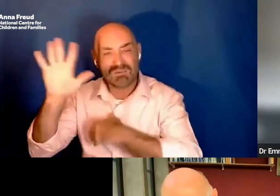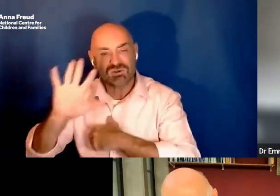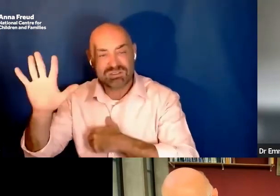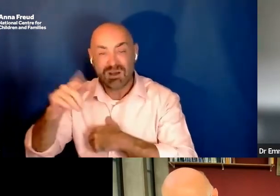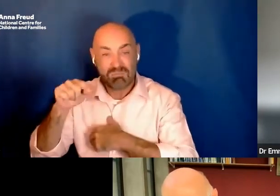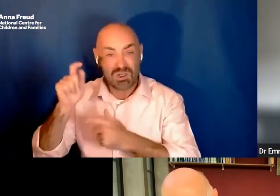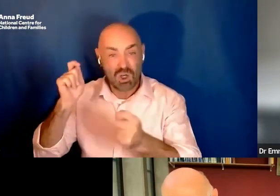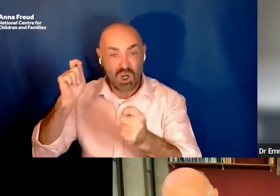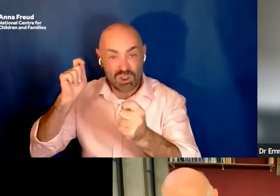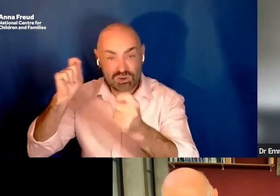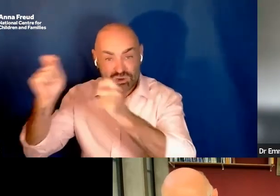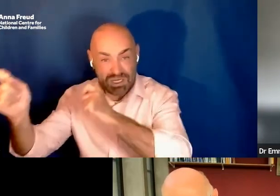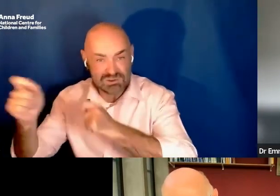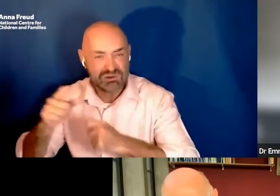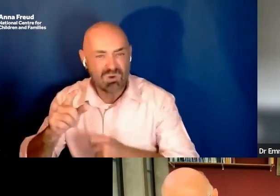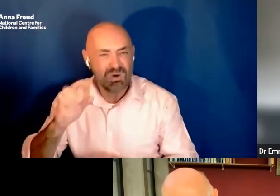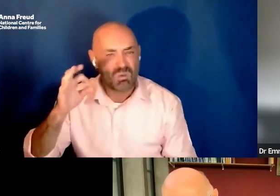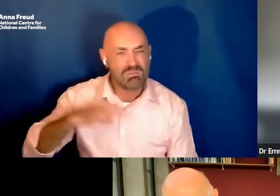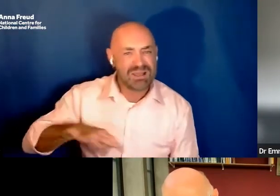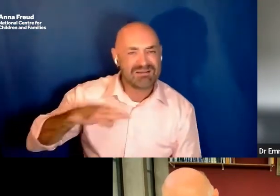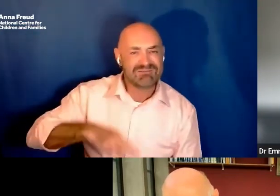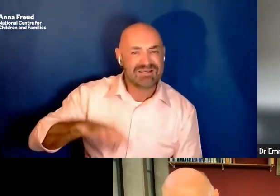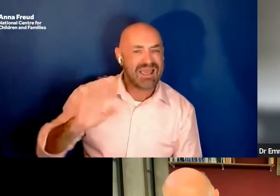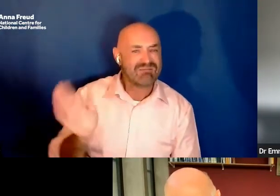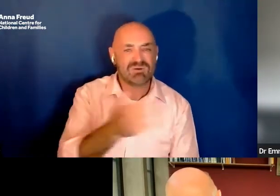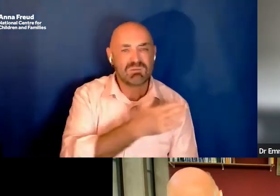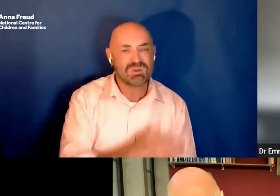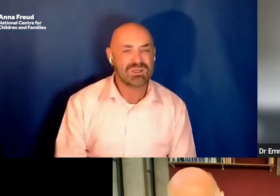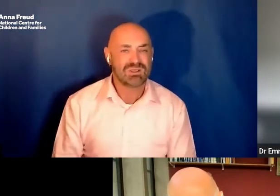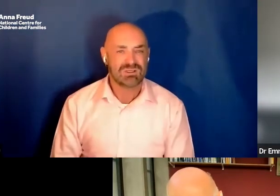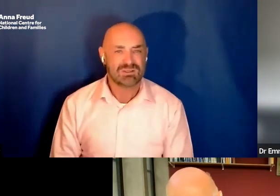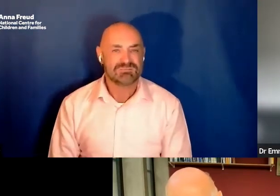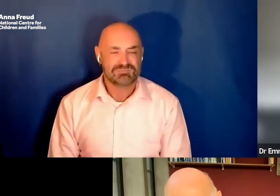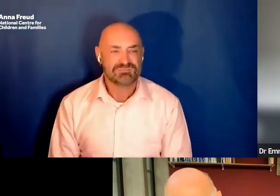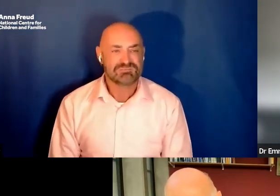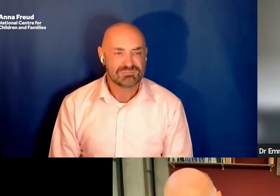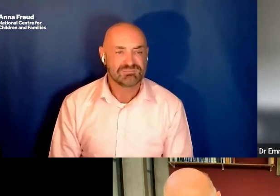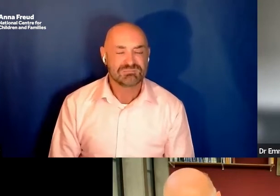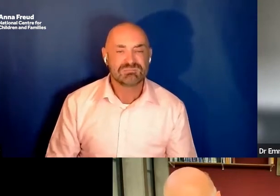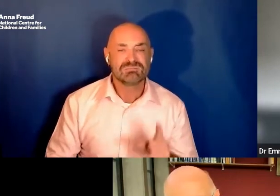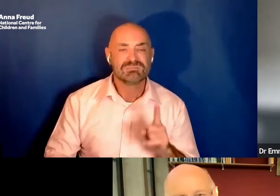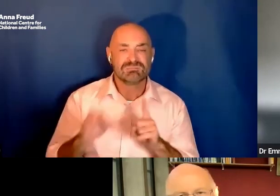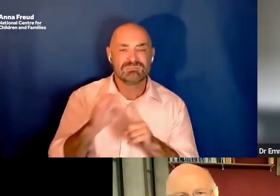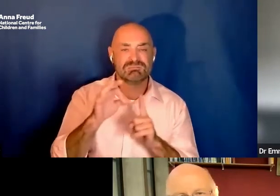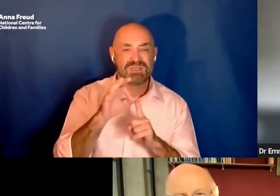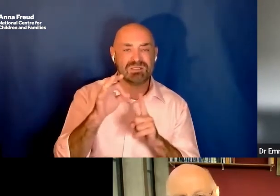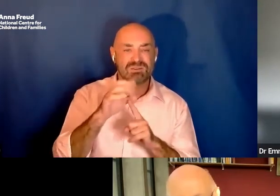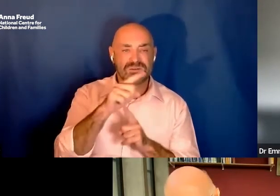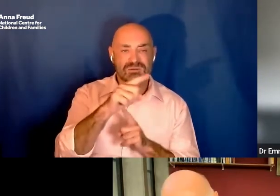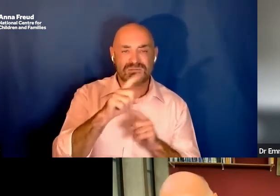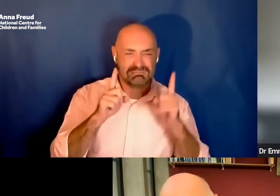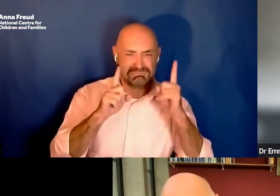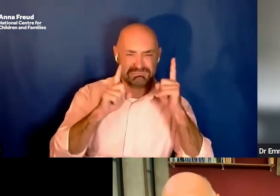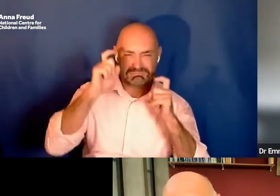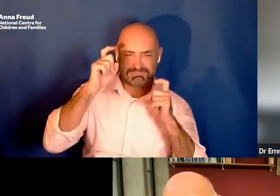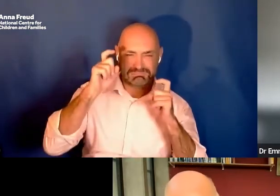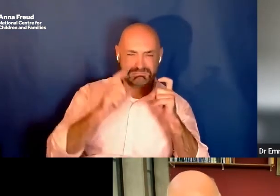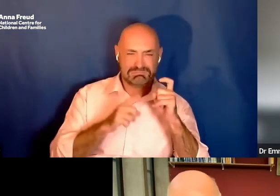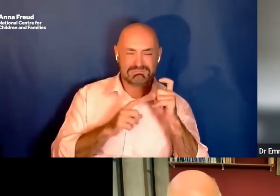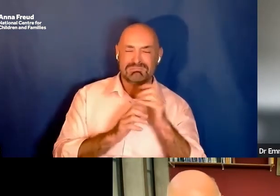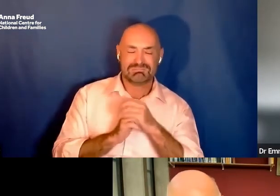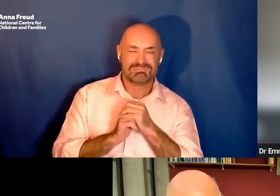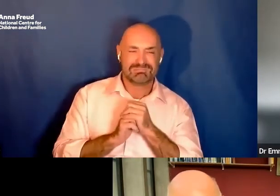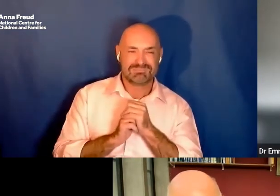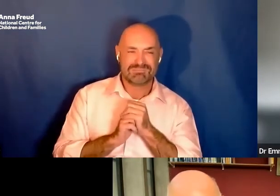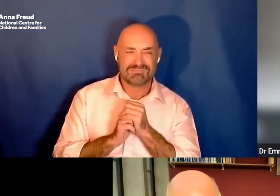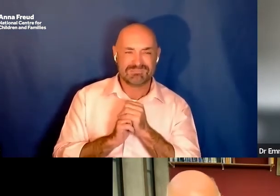kind of changes are beneficial anyway. Yes, I was going to raise an eyebrow when you said that